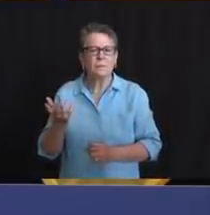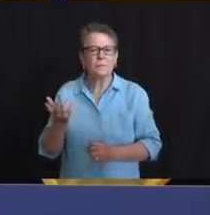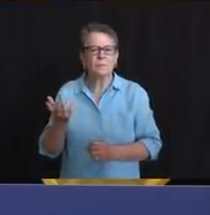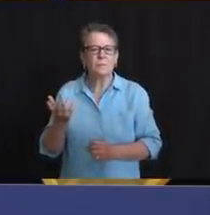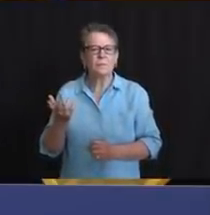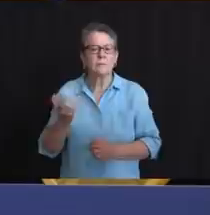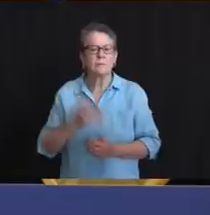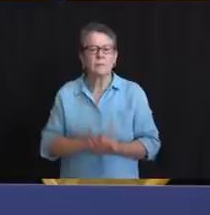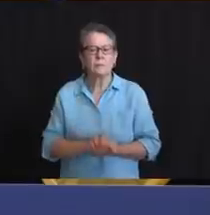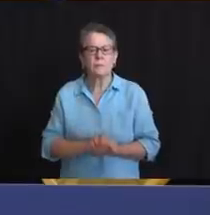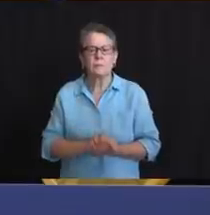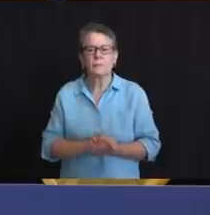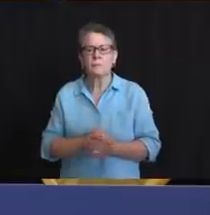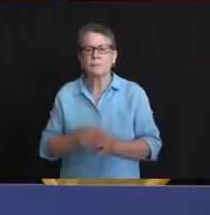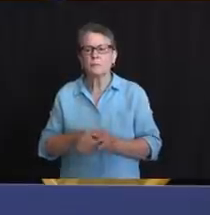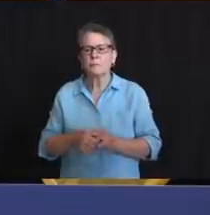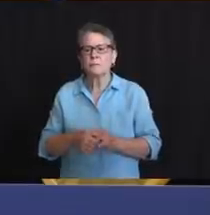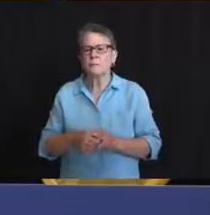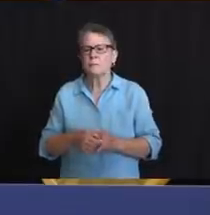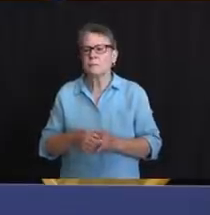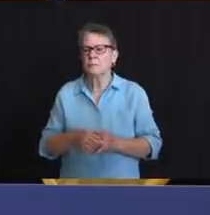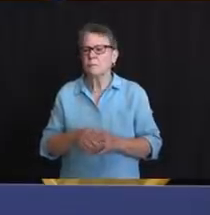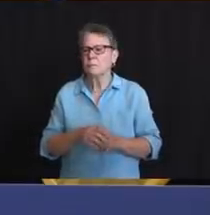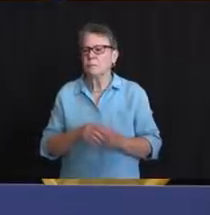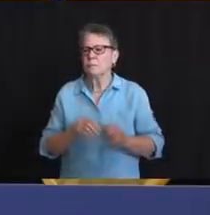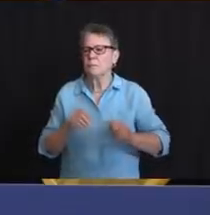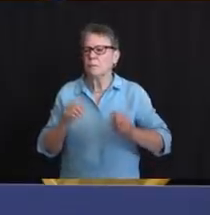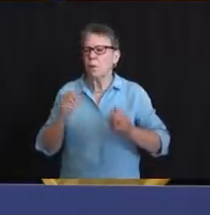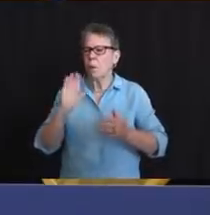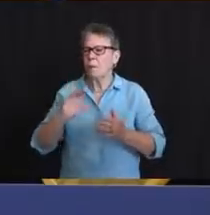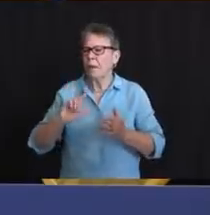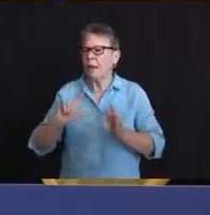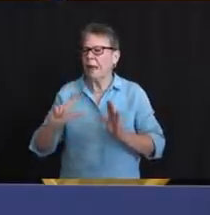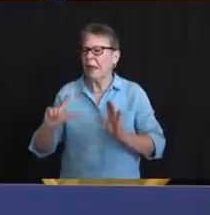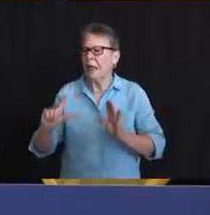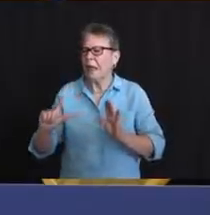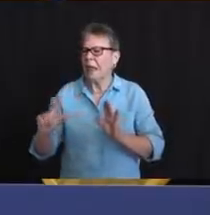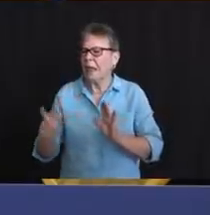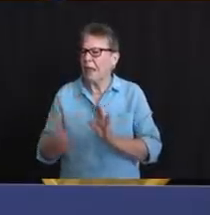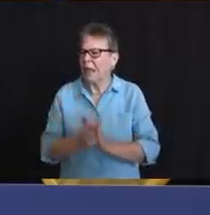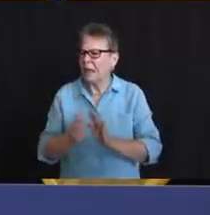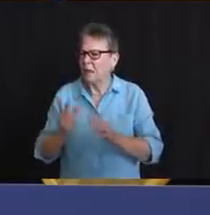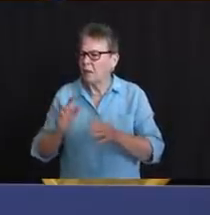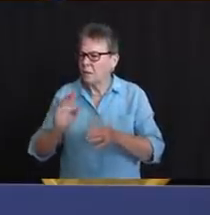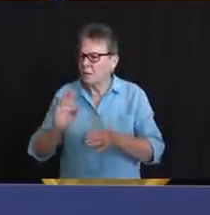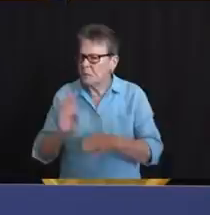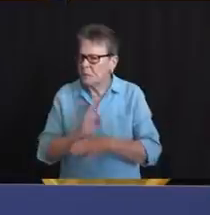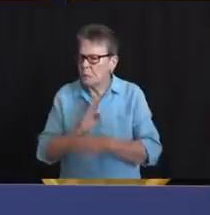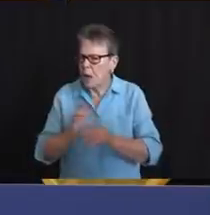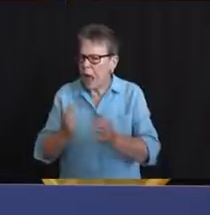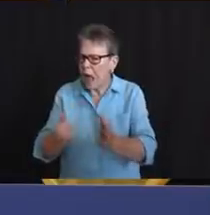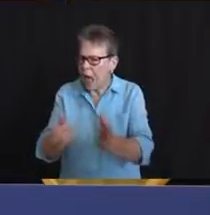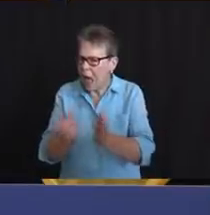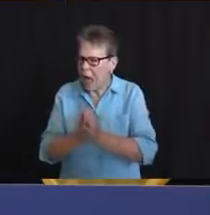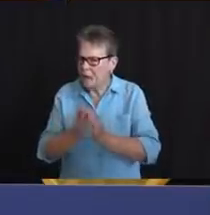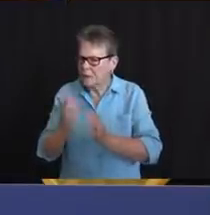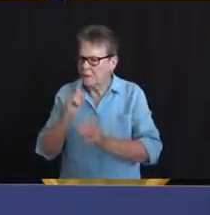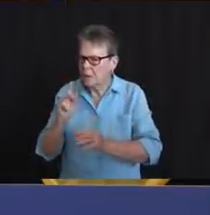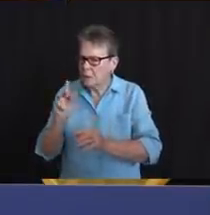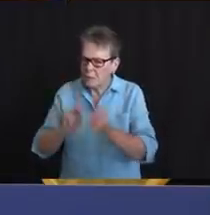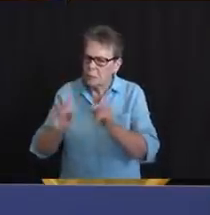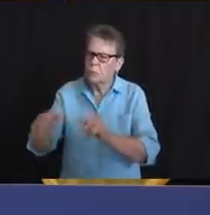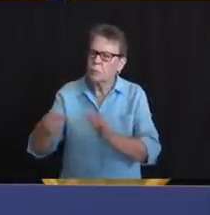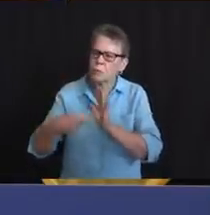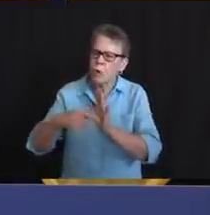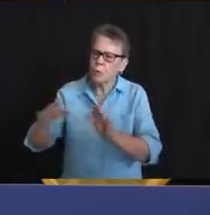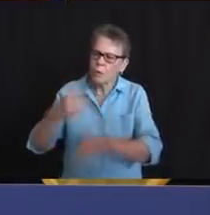Is it illegal for a business to require someone to show a vaccination card? Yeah. What's your answer to that, Paramount? Our understanding is